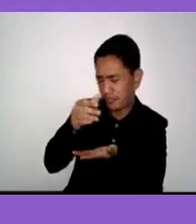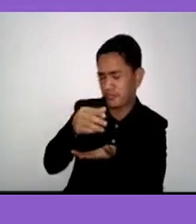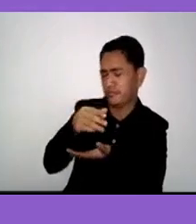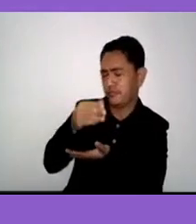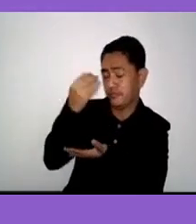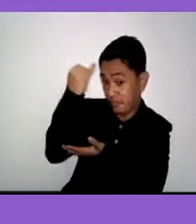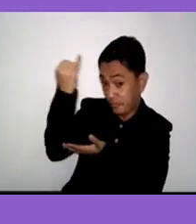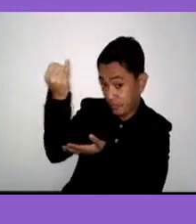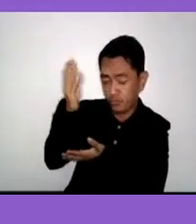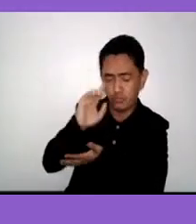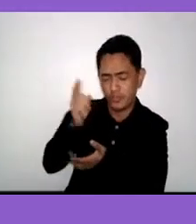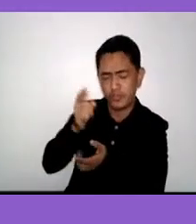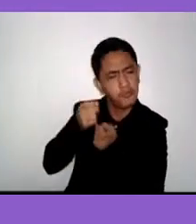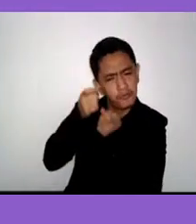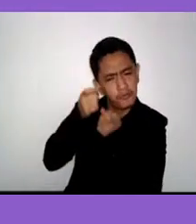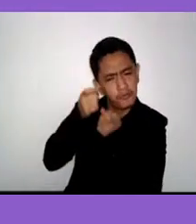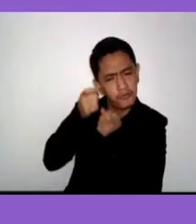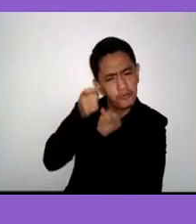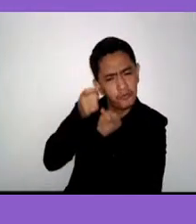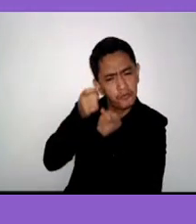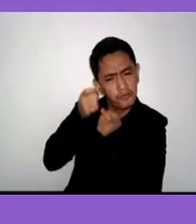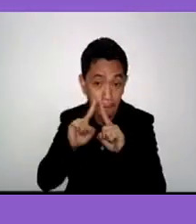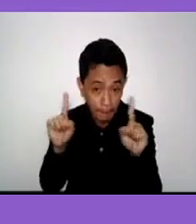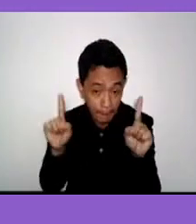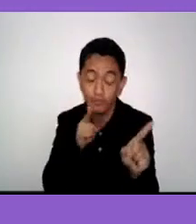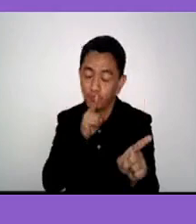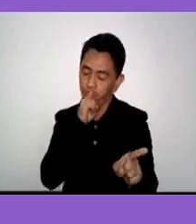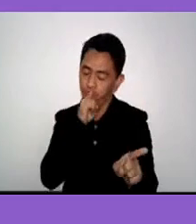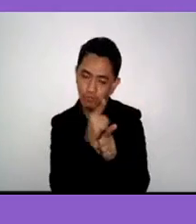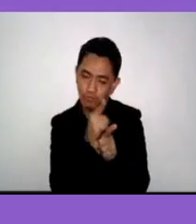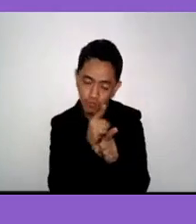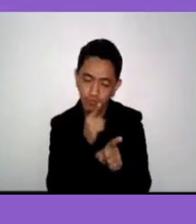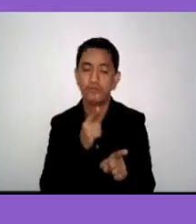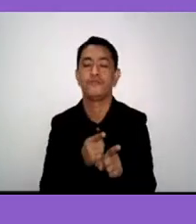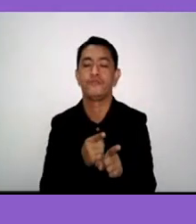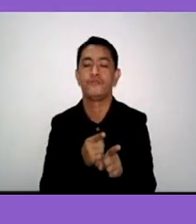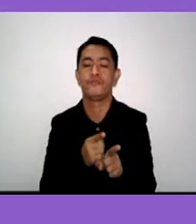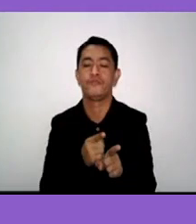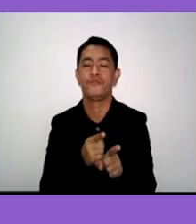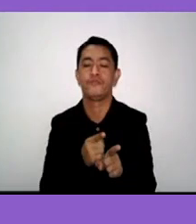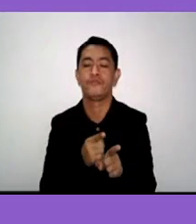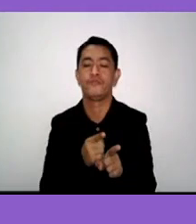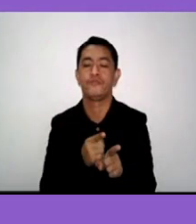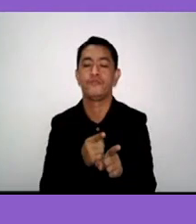is, but surely it is something that will help you.